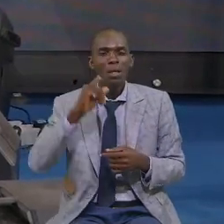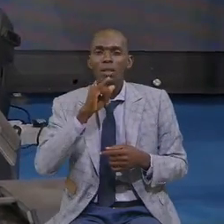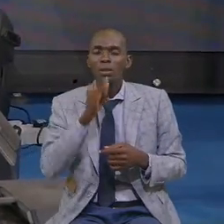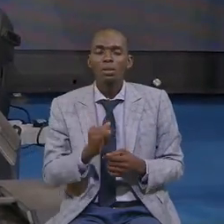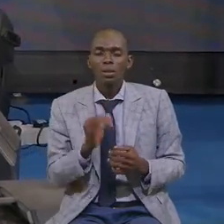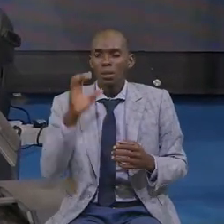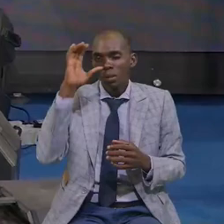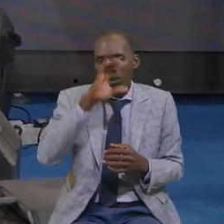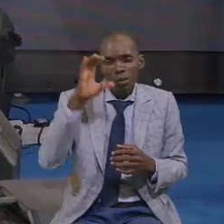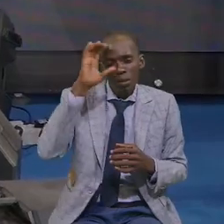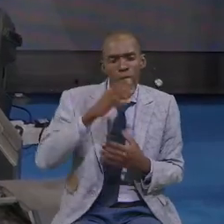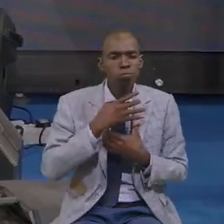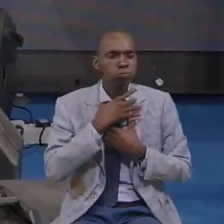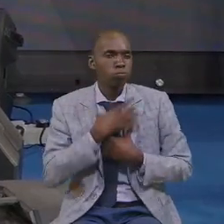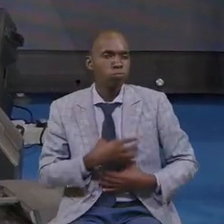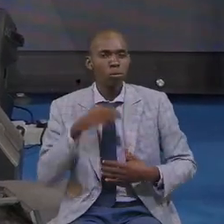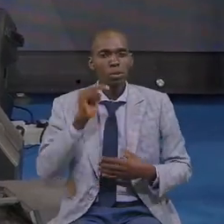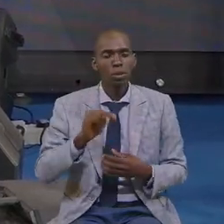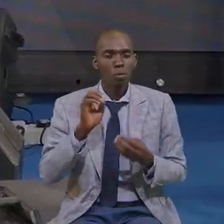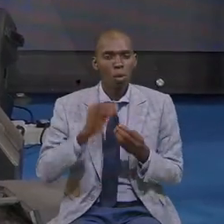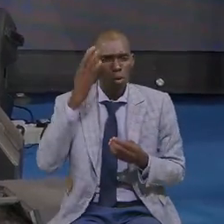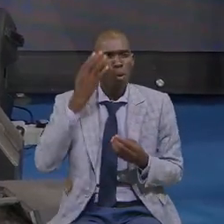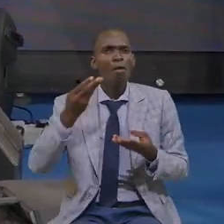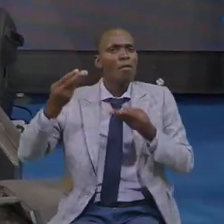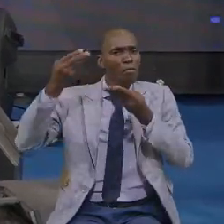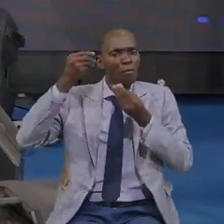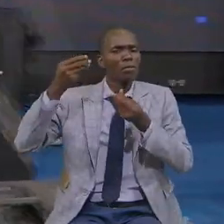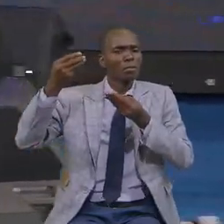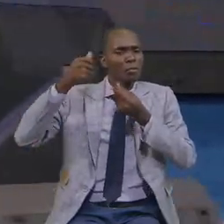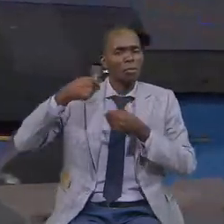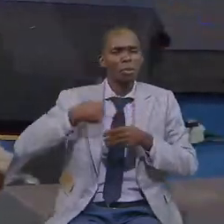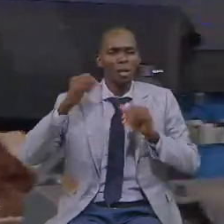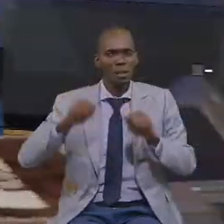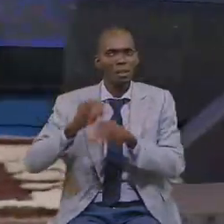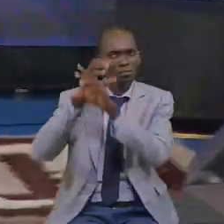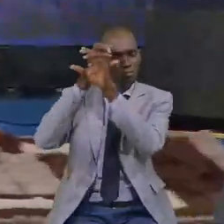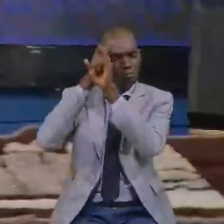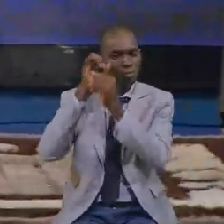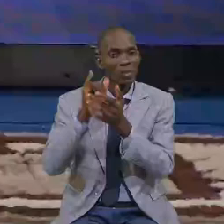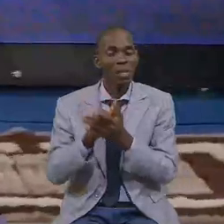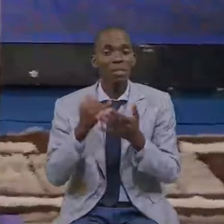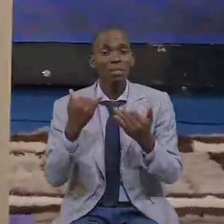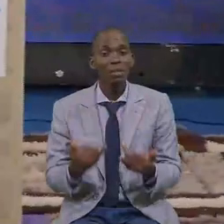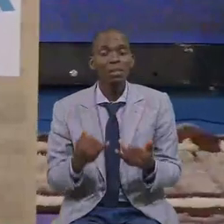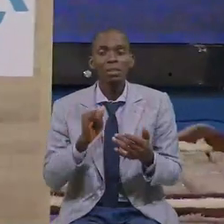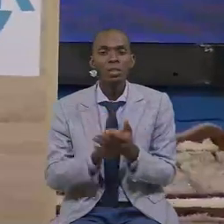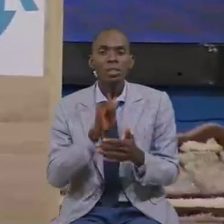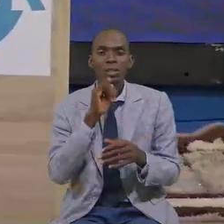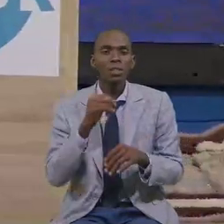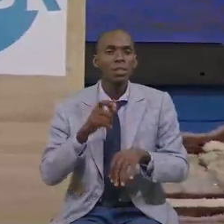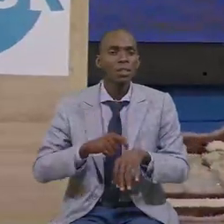knowledge and is saying, give it to me, I can retain that. That's the time to